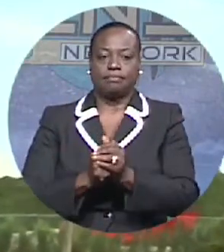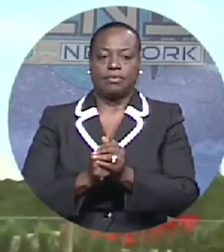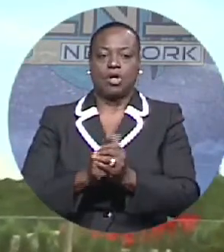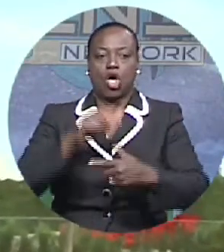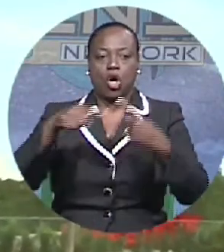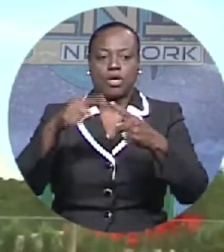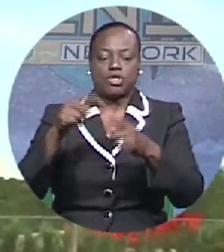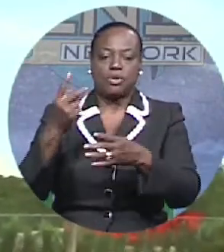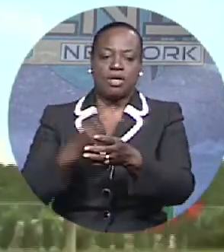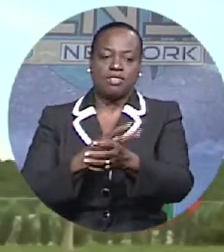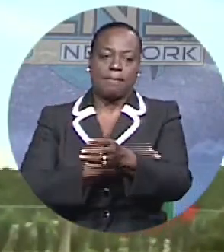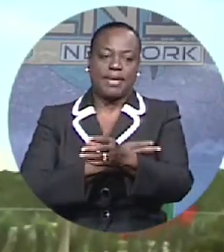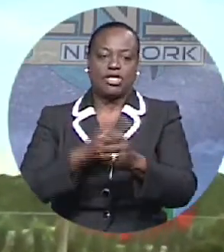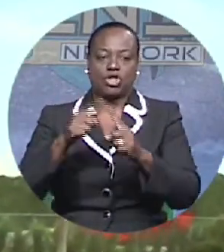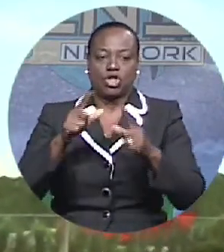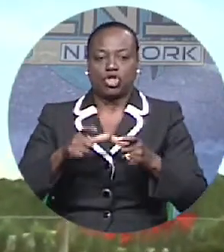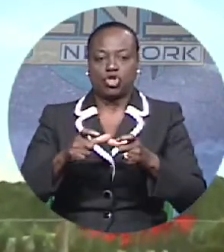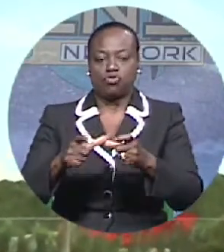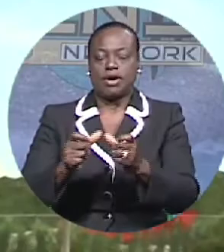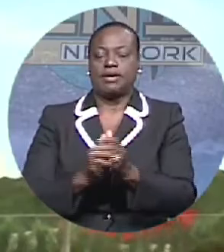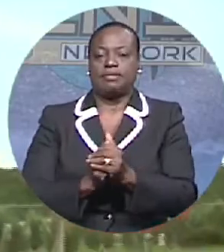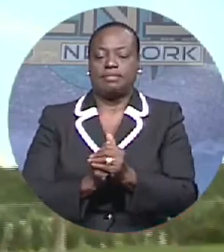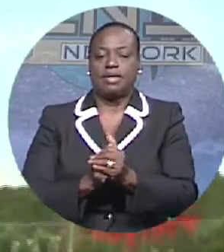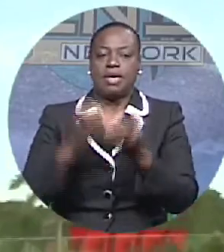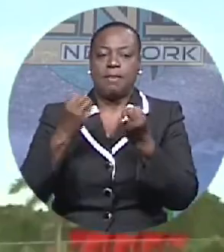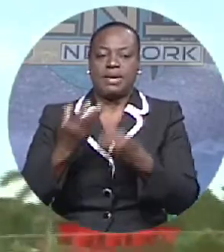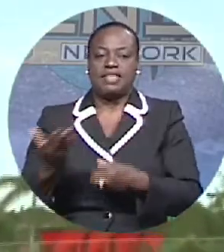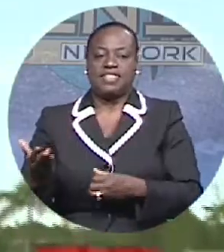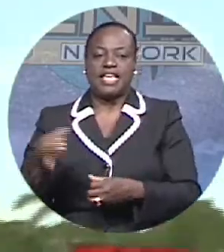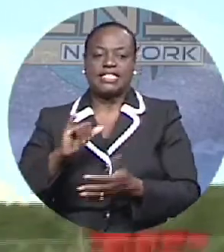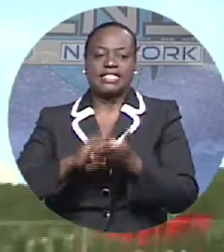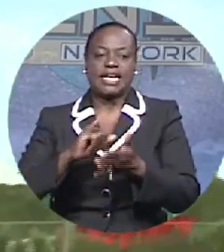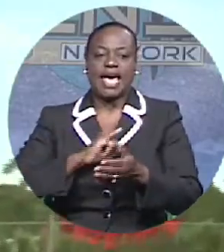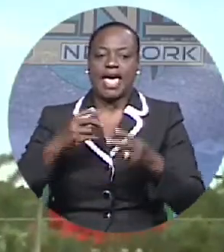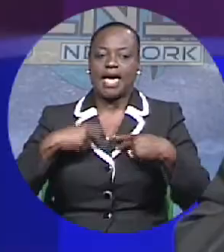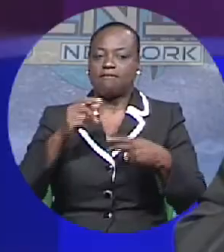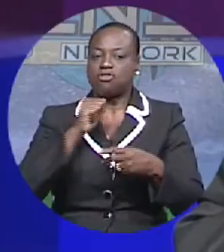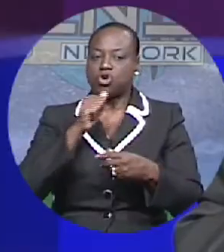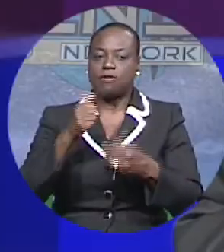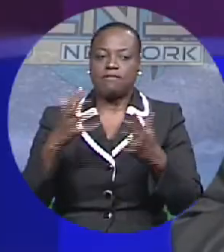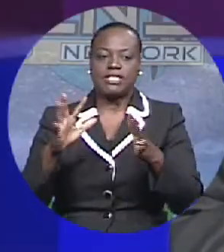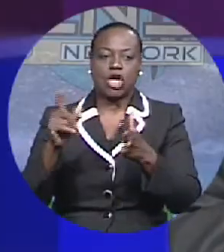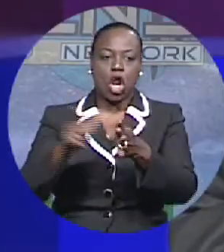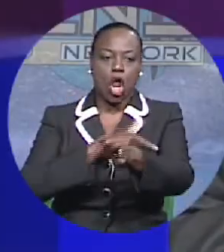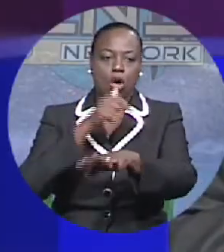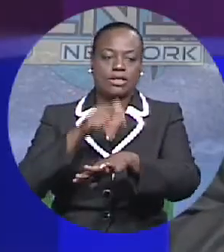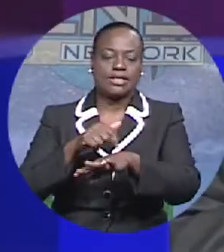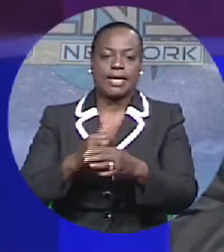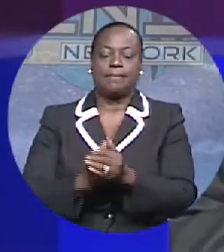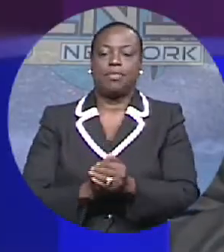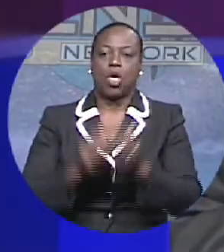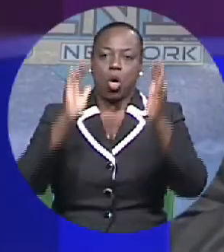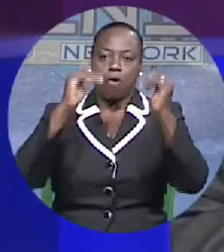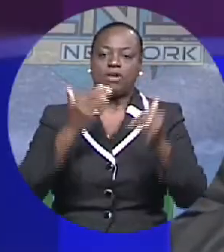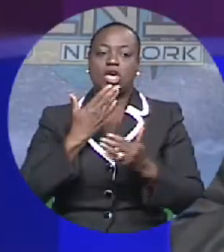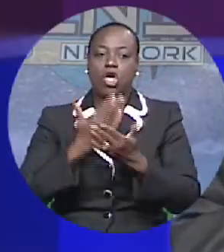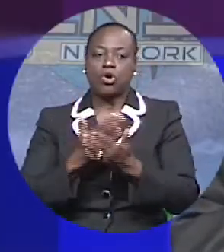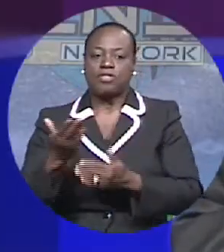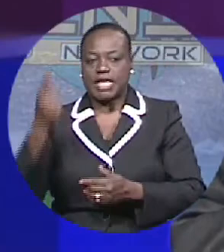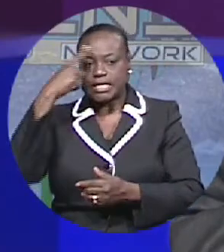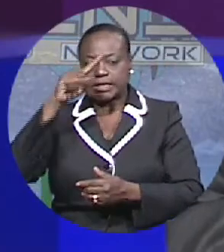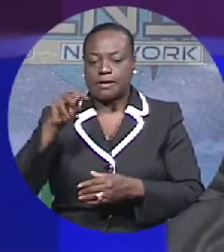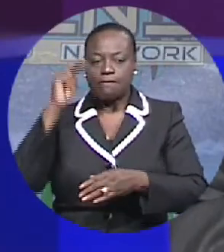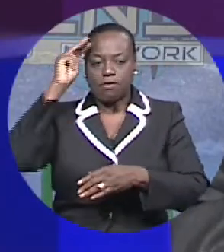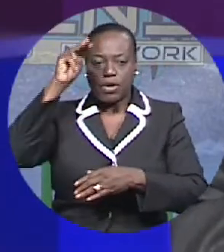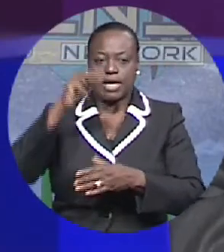beach, a lot of stuff like I haven't done in a long time. So hopefully good things for him